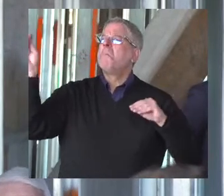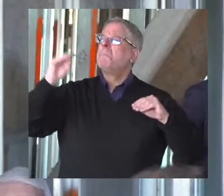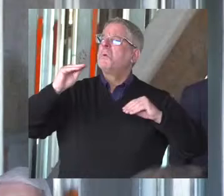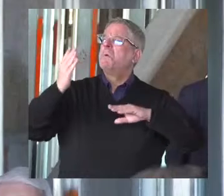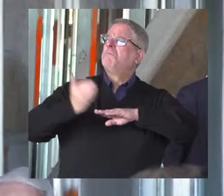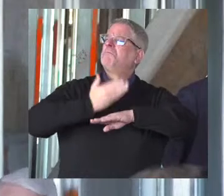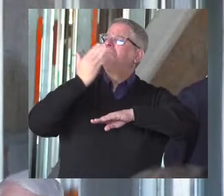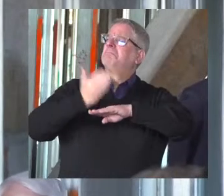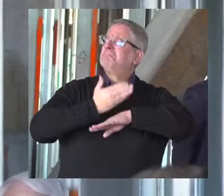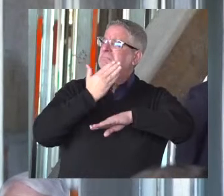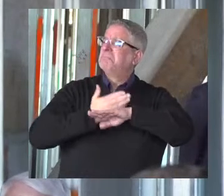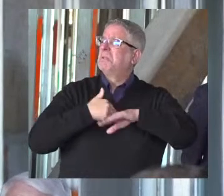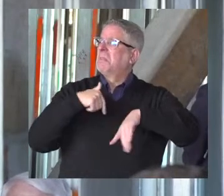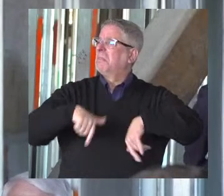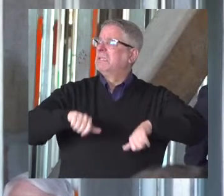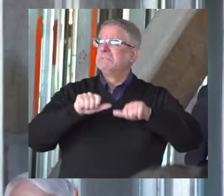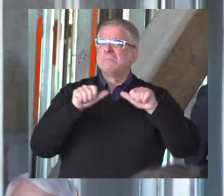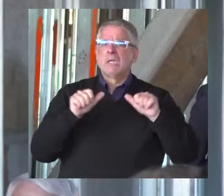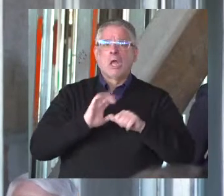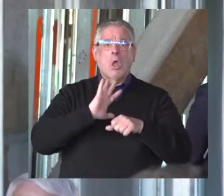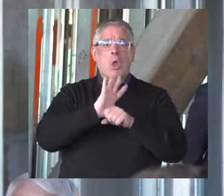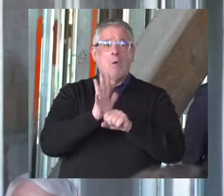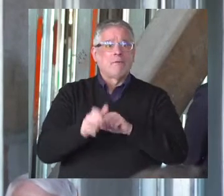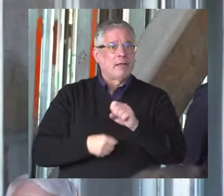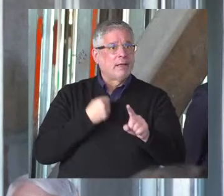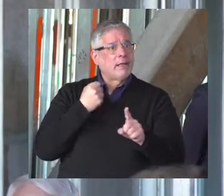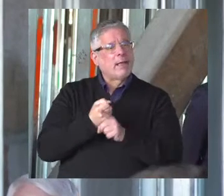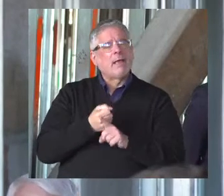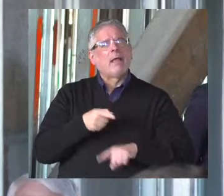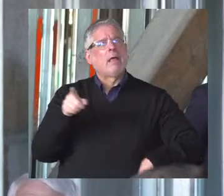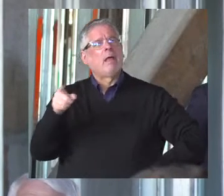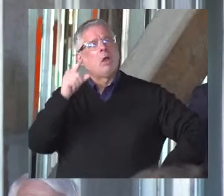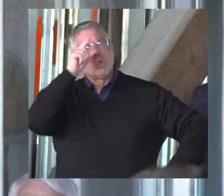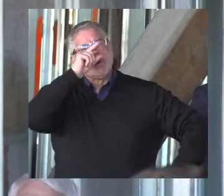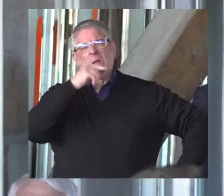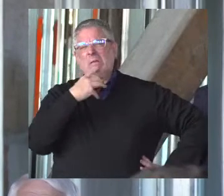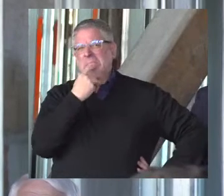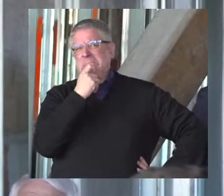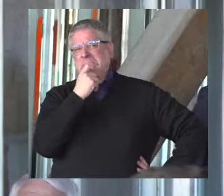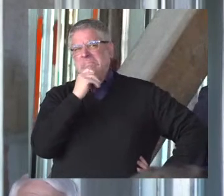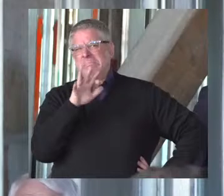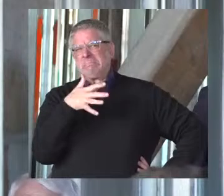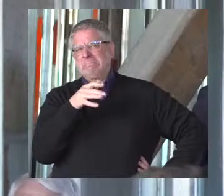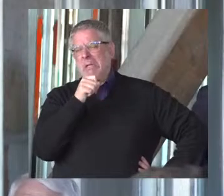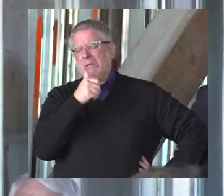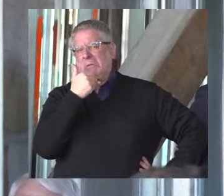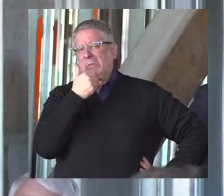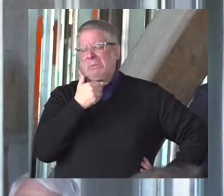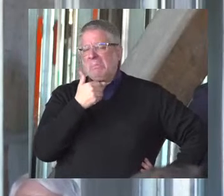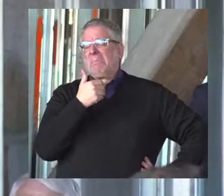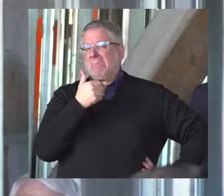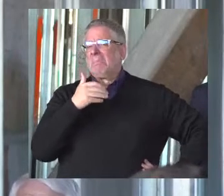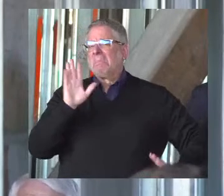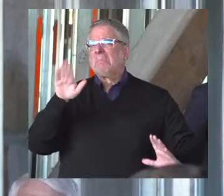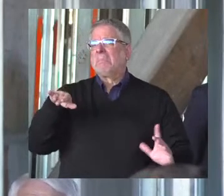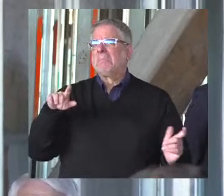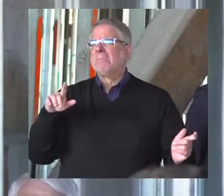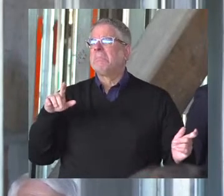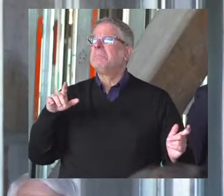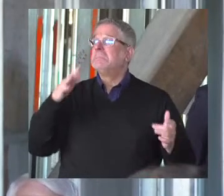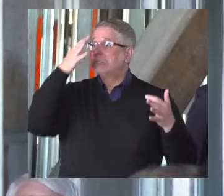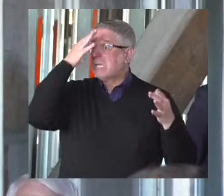build out this space. COVID hit. They start to reevaluate the world they're living in, but they decided not to turn their